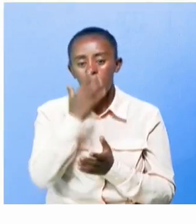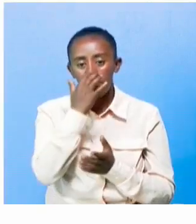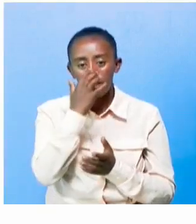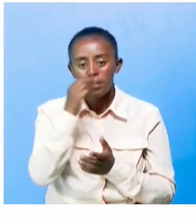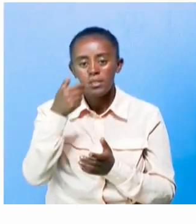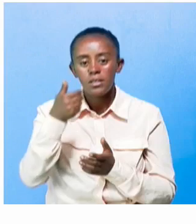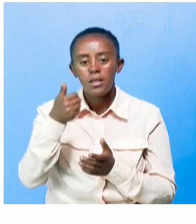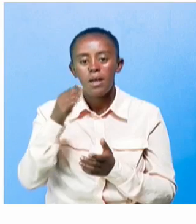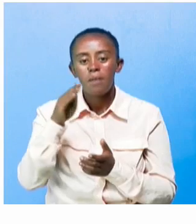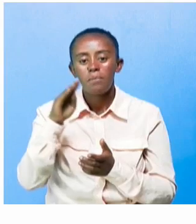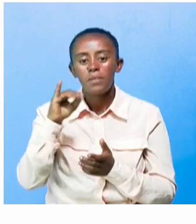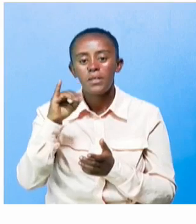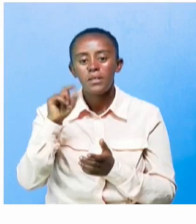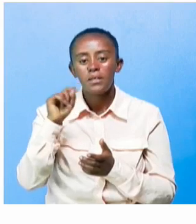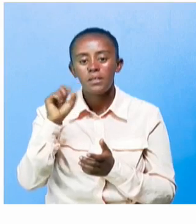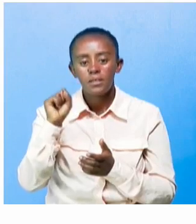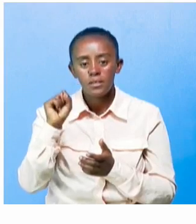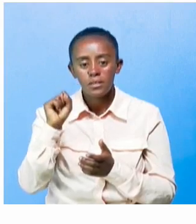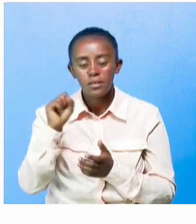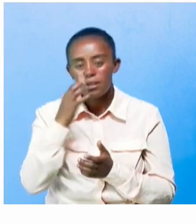habits